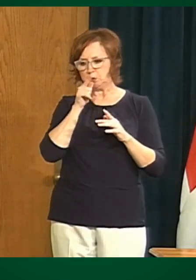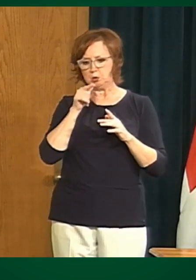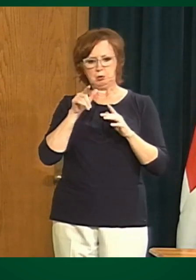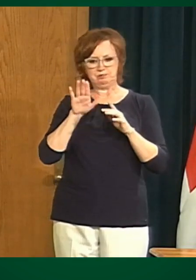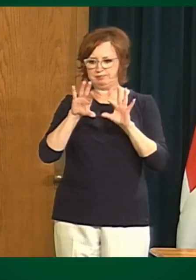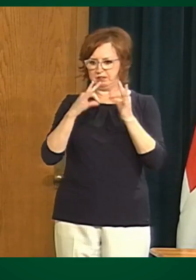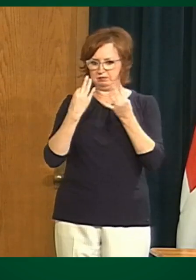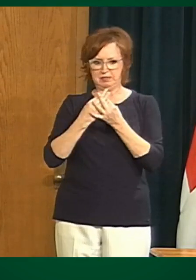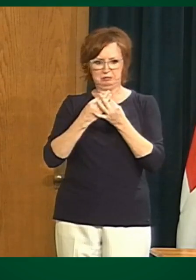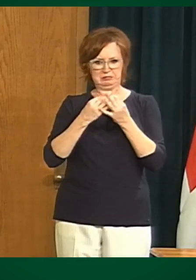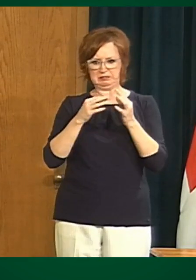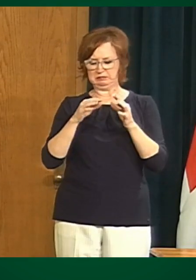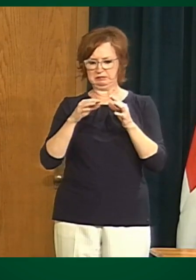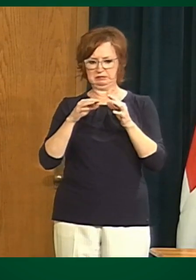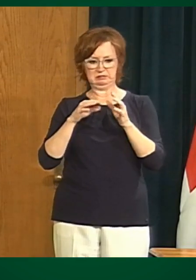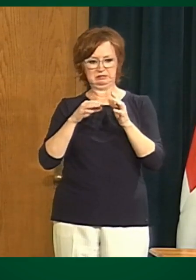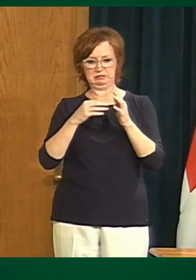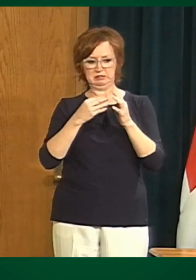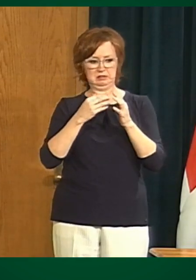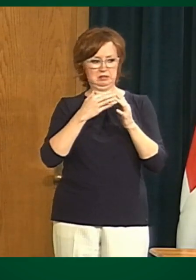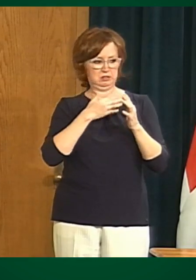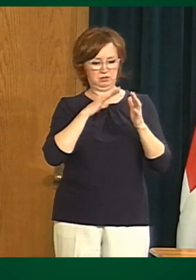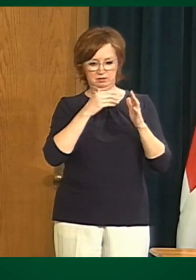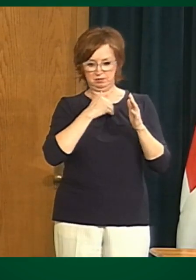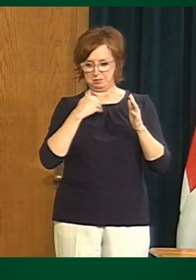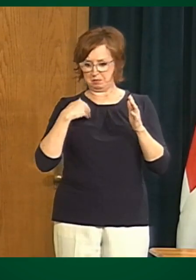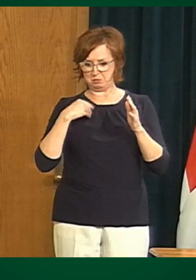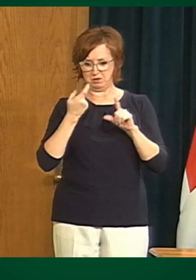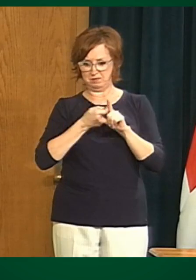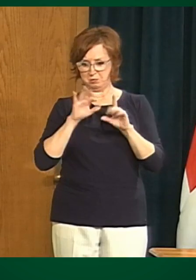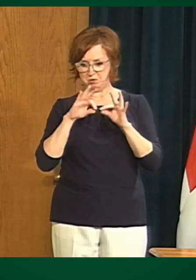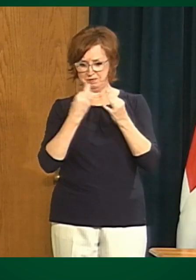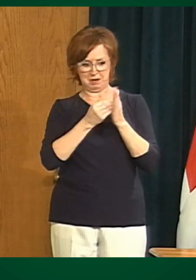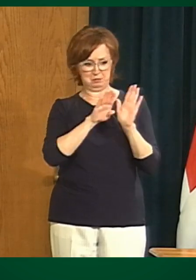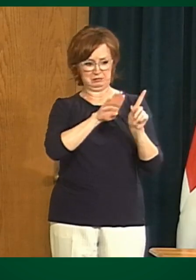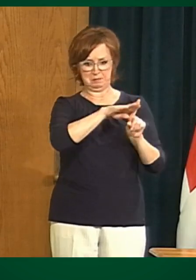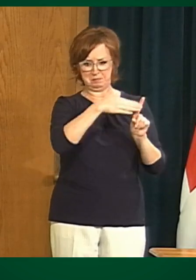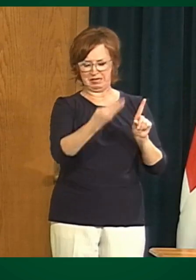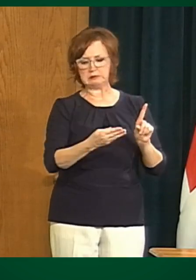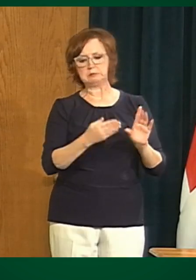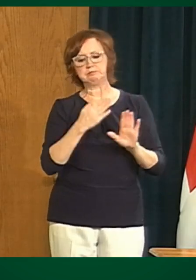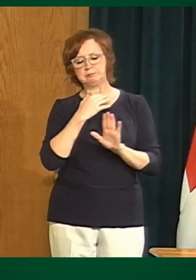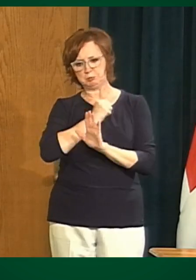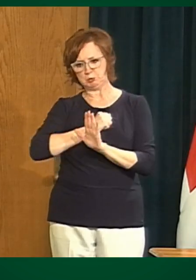to COVID-19. As it was said before,